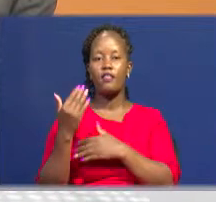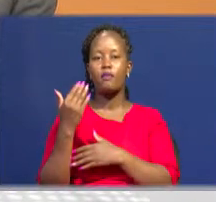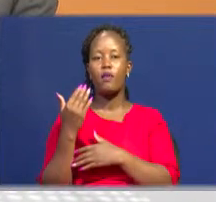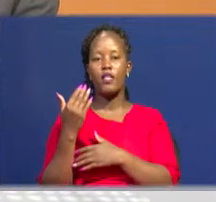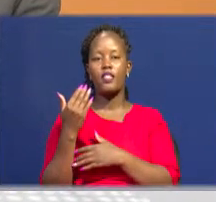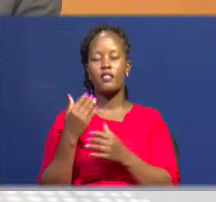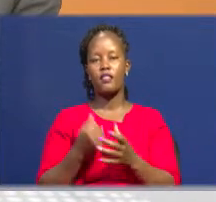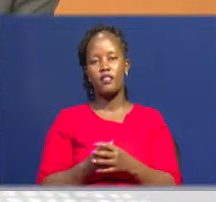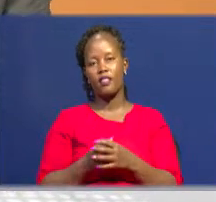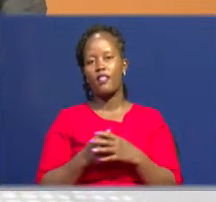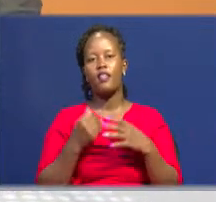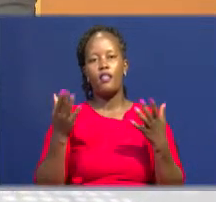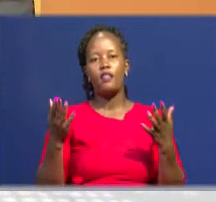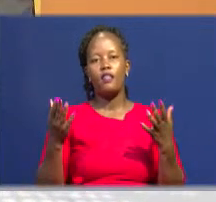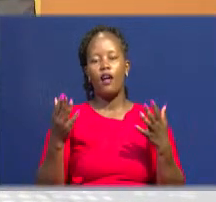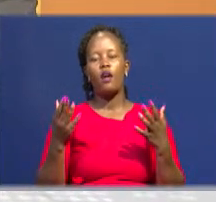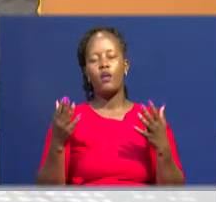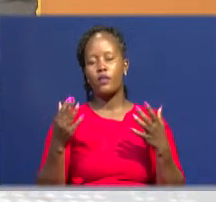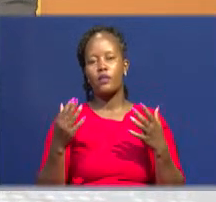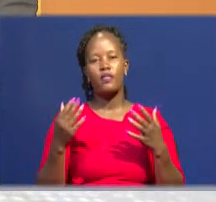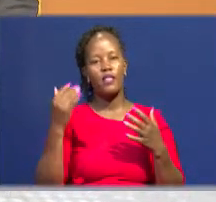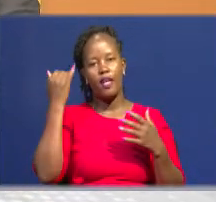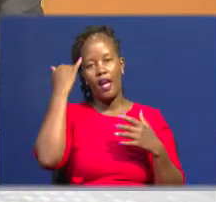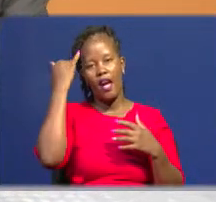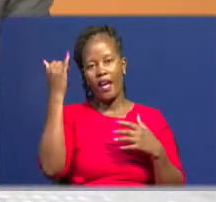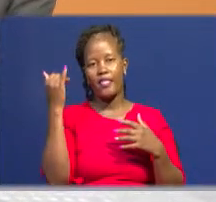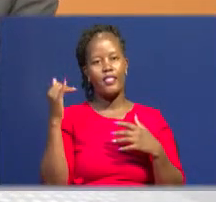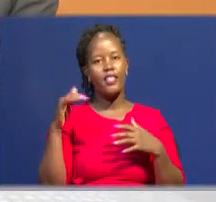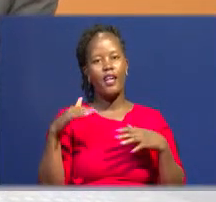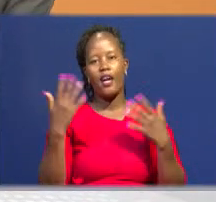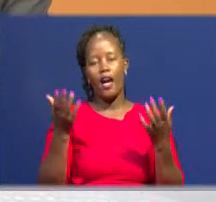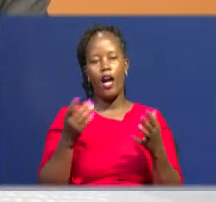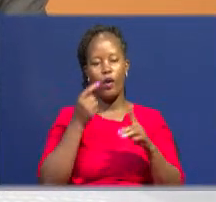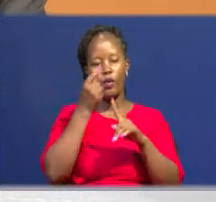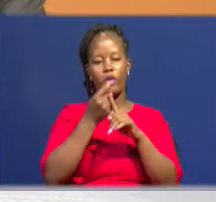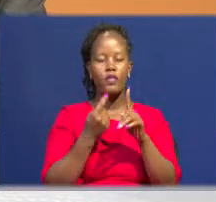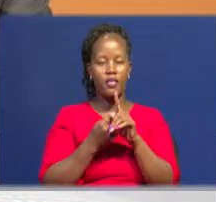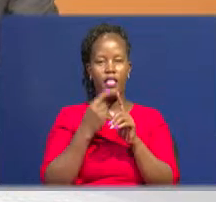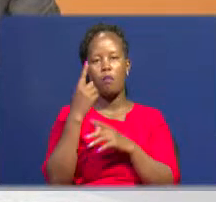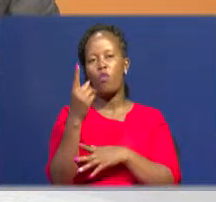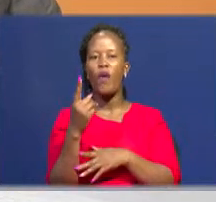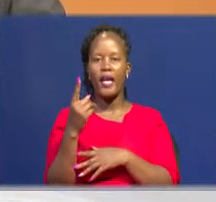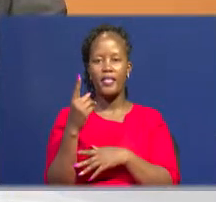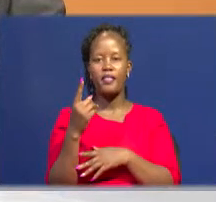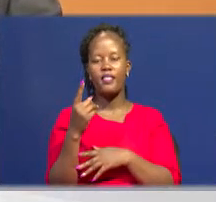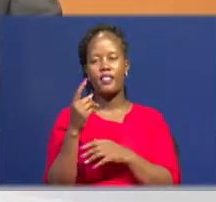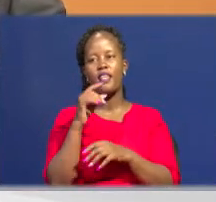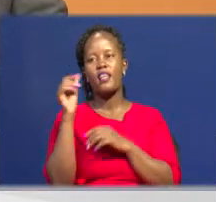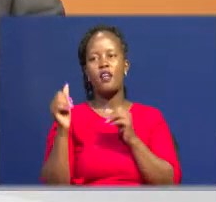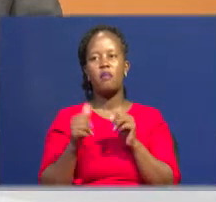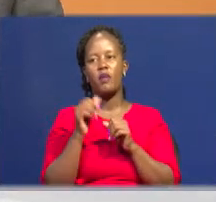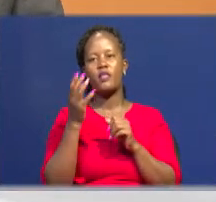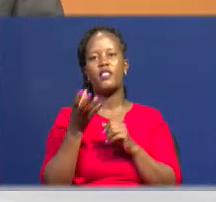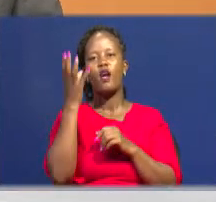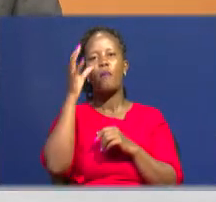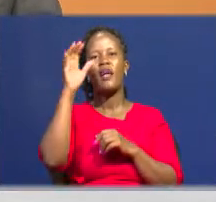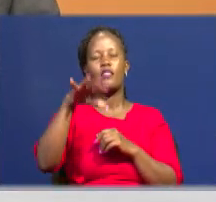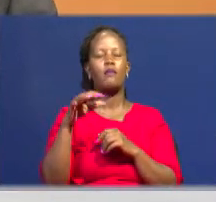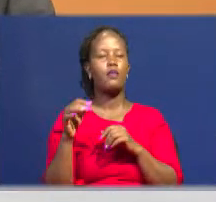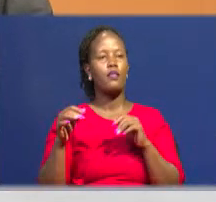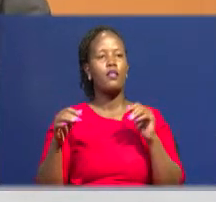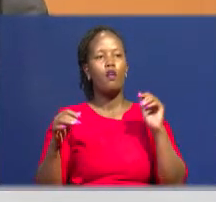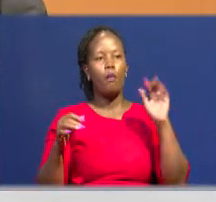just give us a whole idea of how, you know, the term one games, we are talking about basketball 5-on-5,